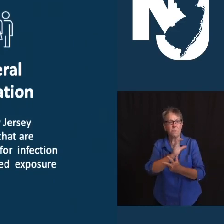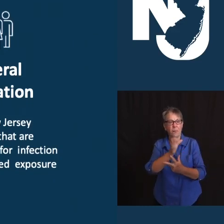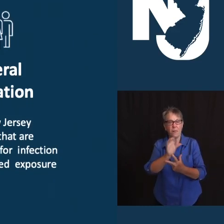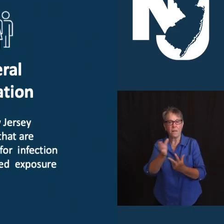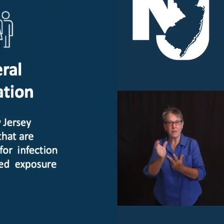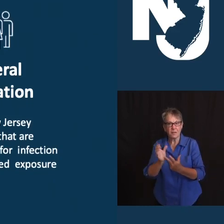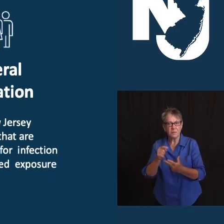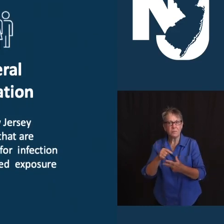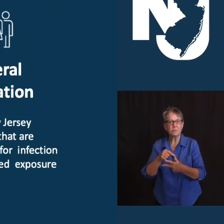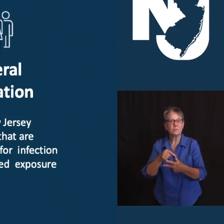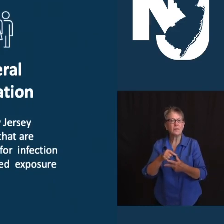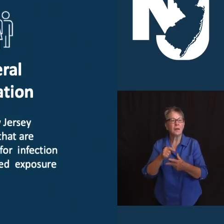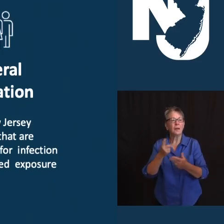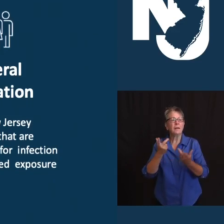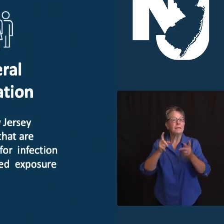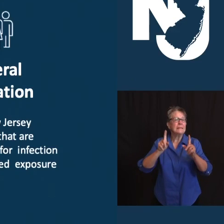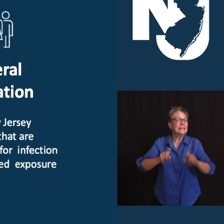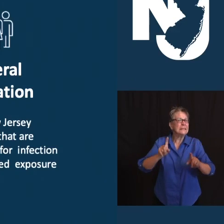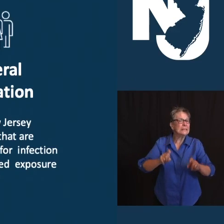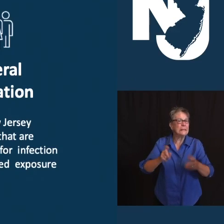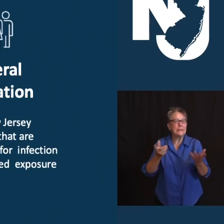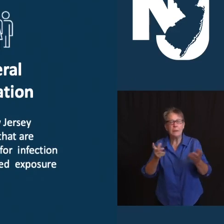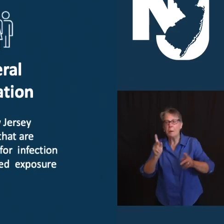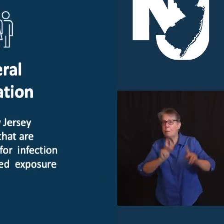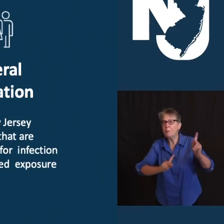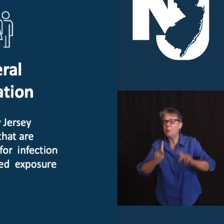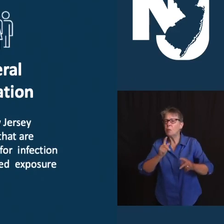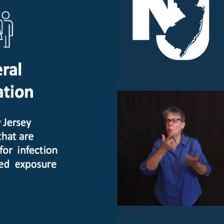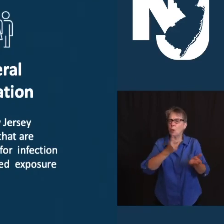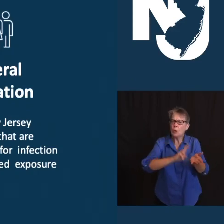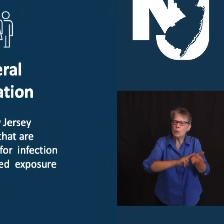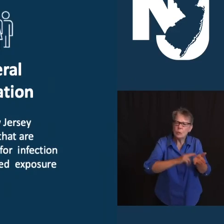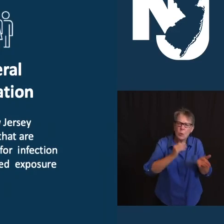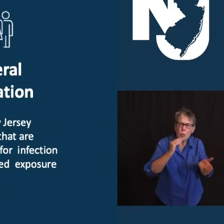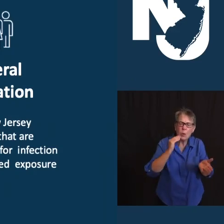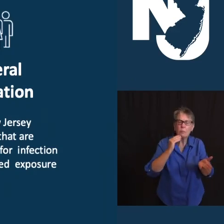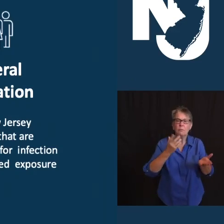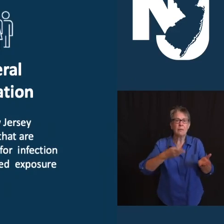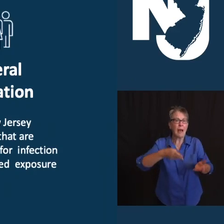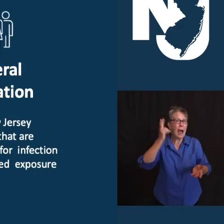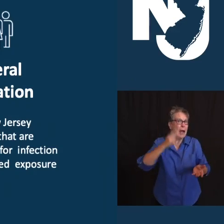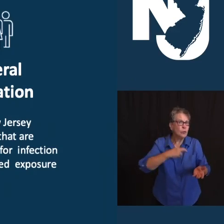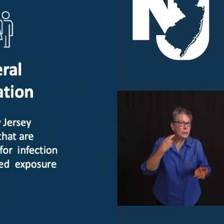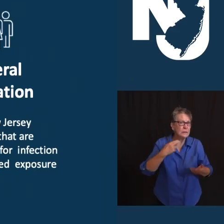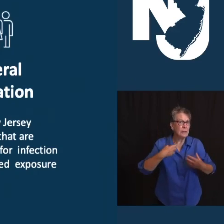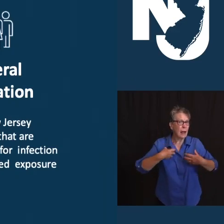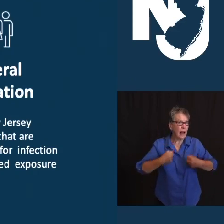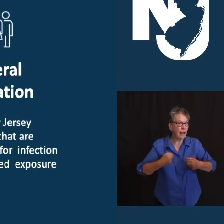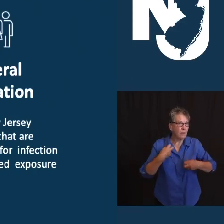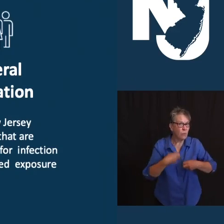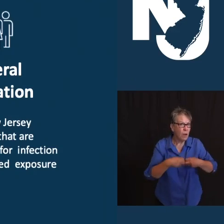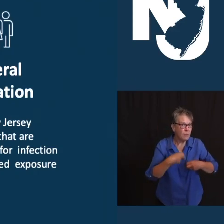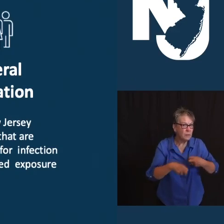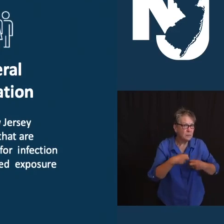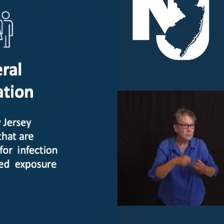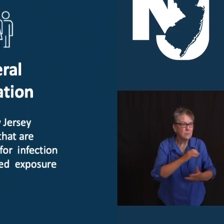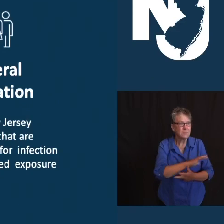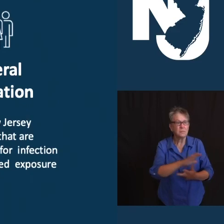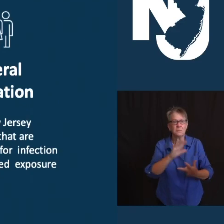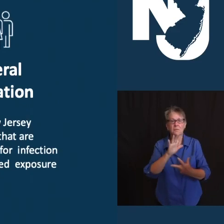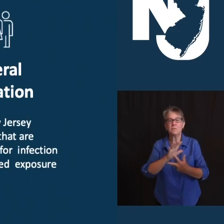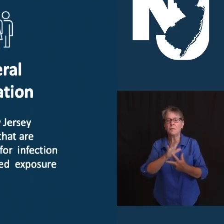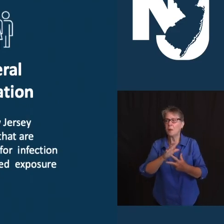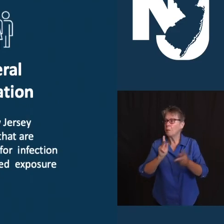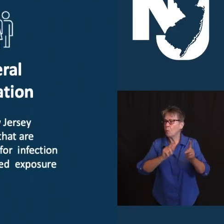and residents in congregate living settings, and New Jersey residents who have been in large crowds where social distancing has been hard to